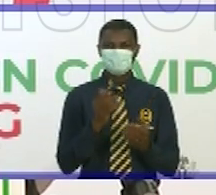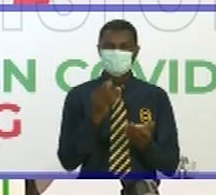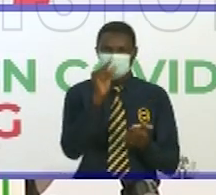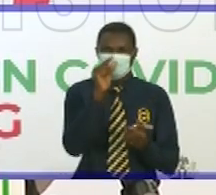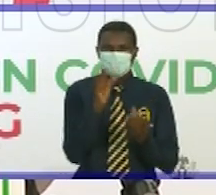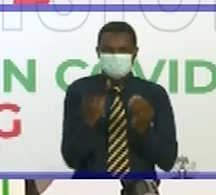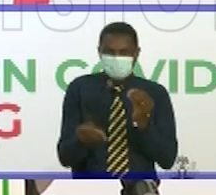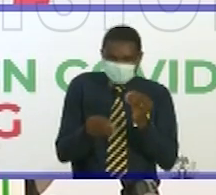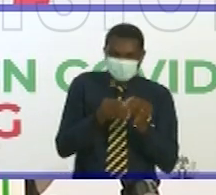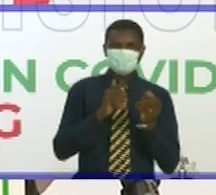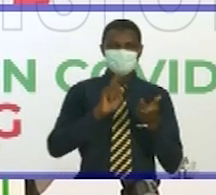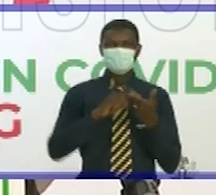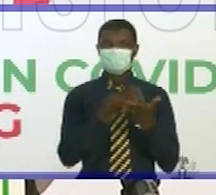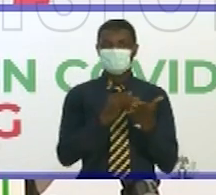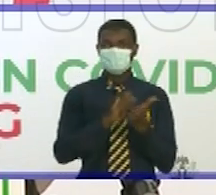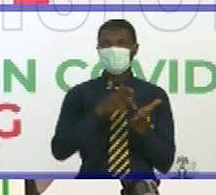leyin yen